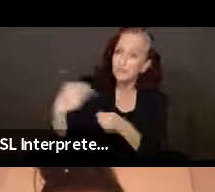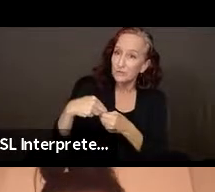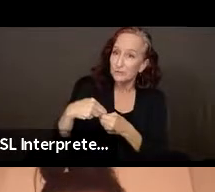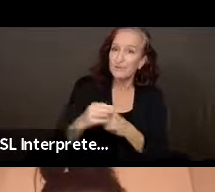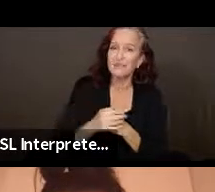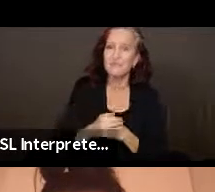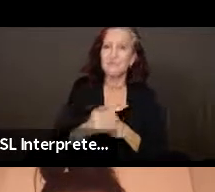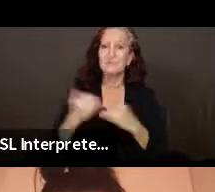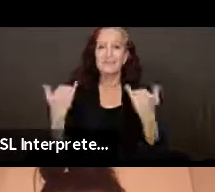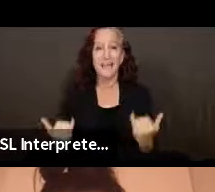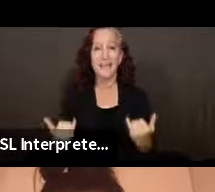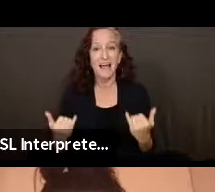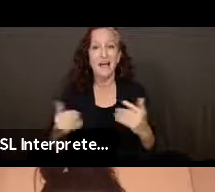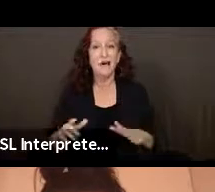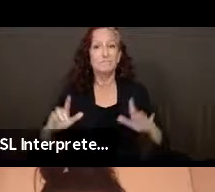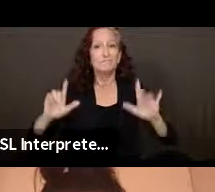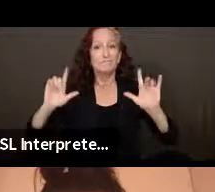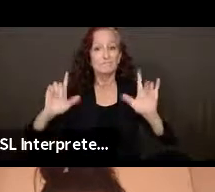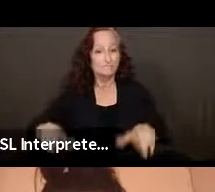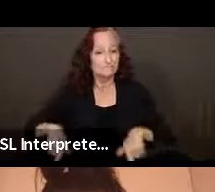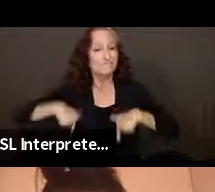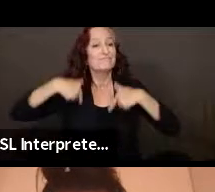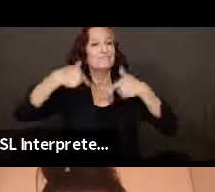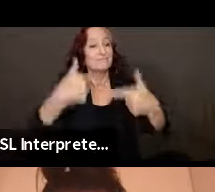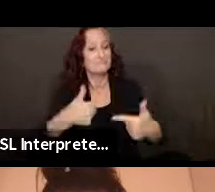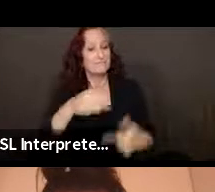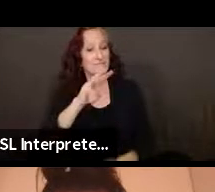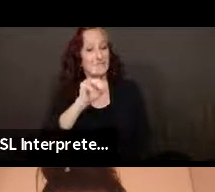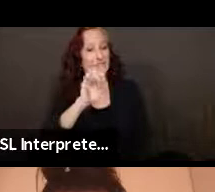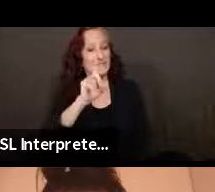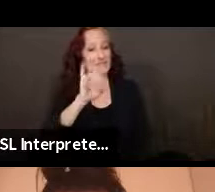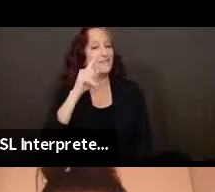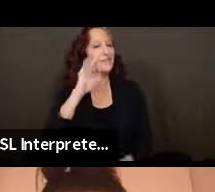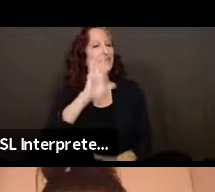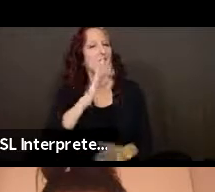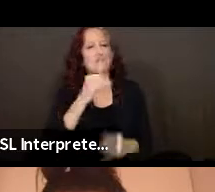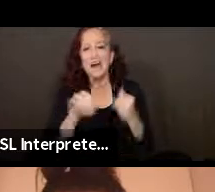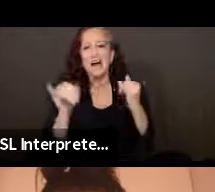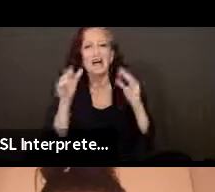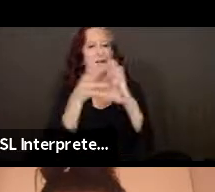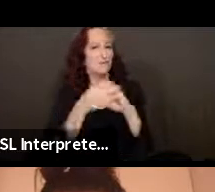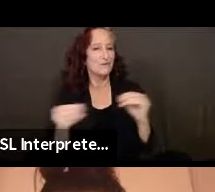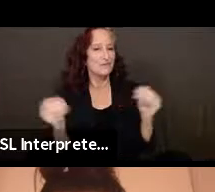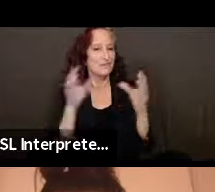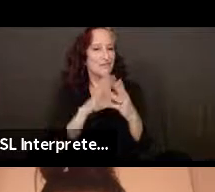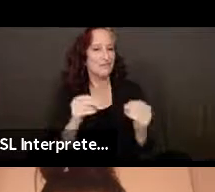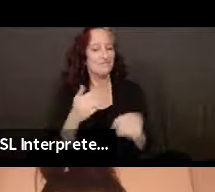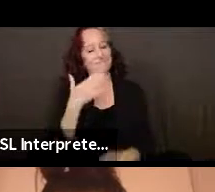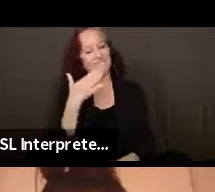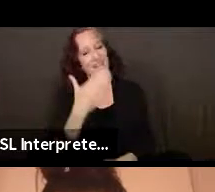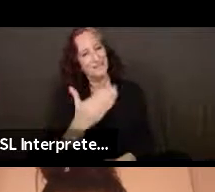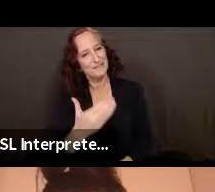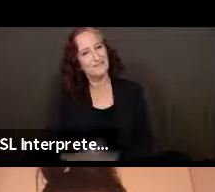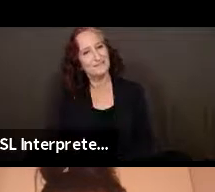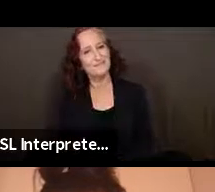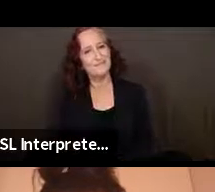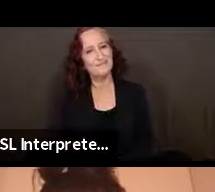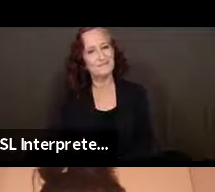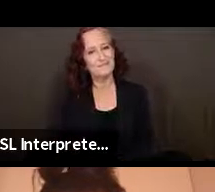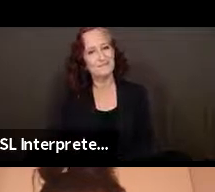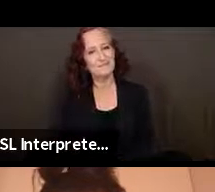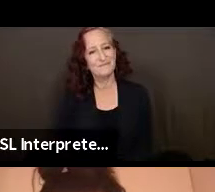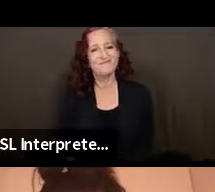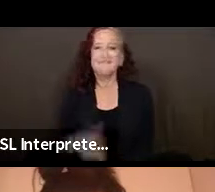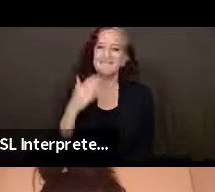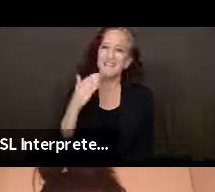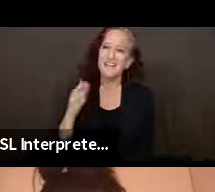to turn the floor officially over to you, Melinda, for the final words and to wind down. So thank you. Thank you, Ritu. Thank